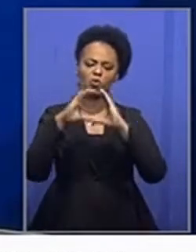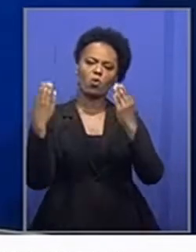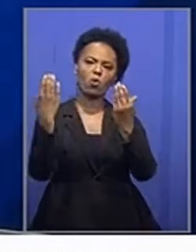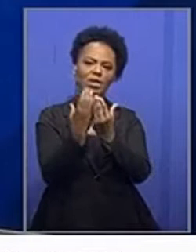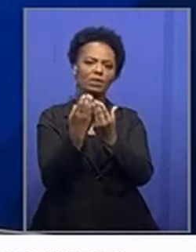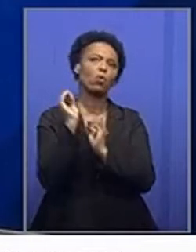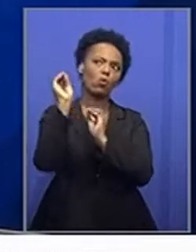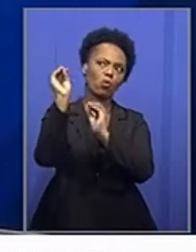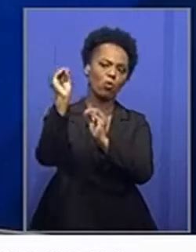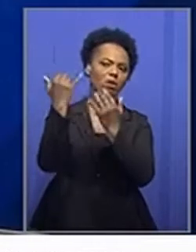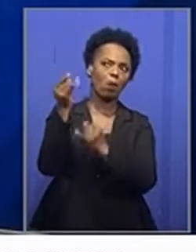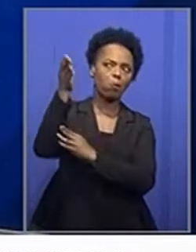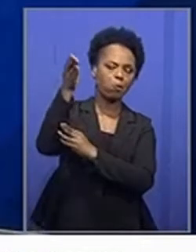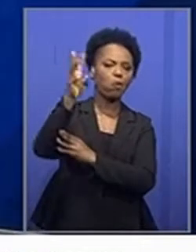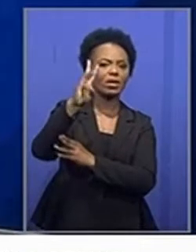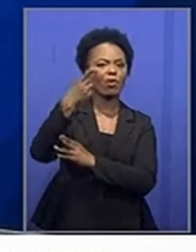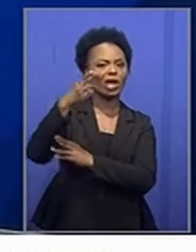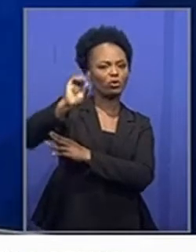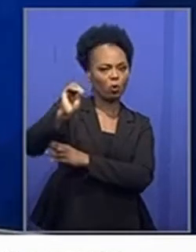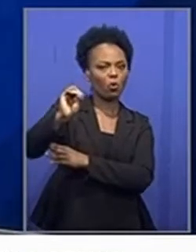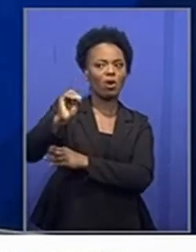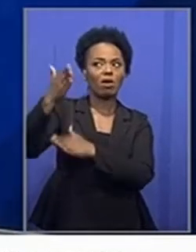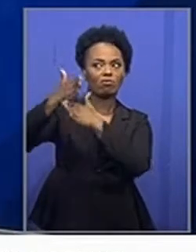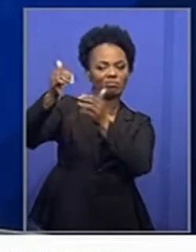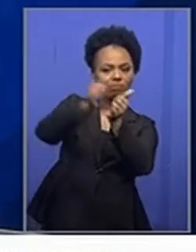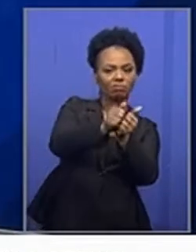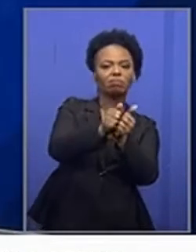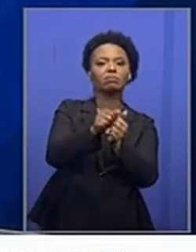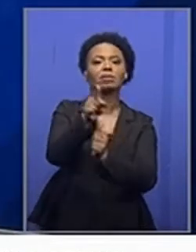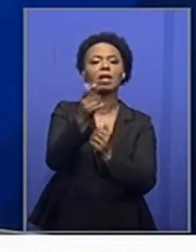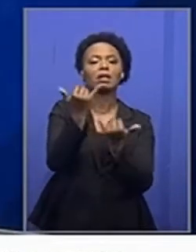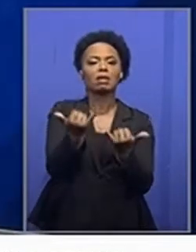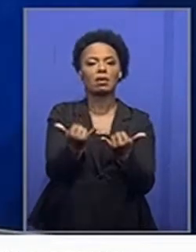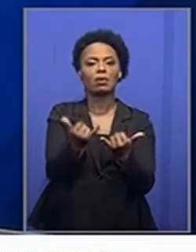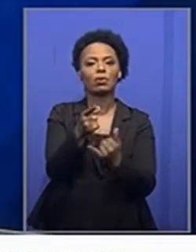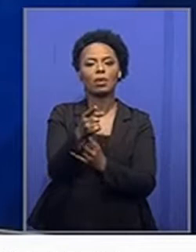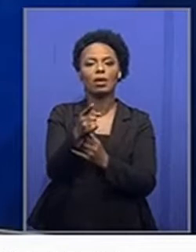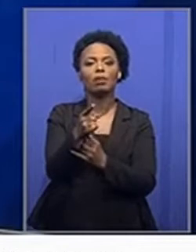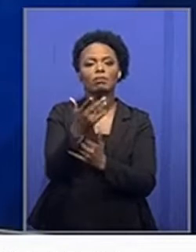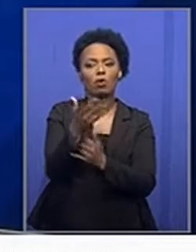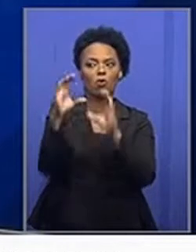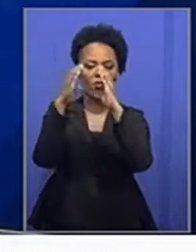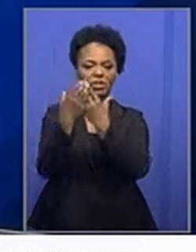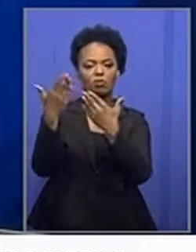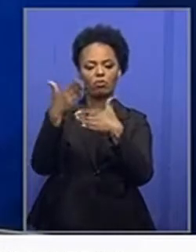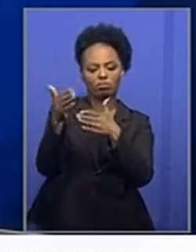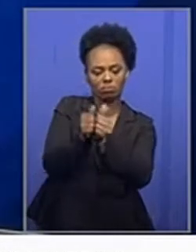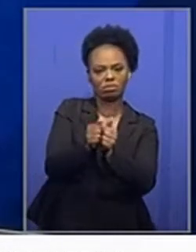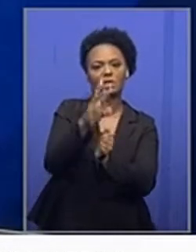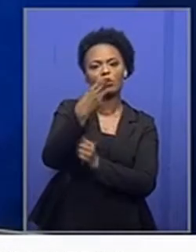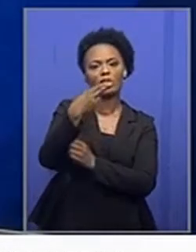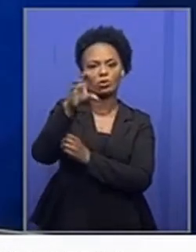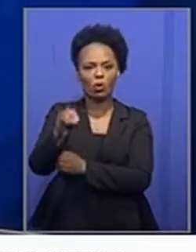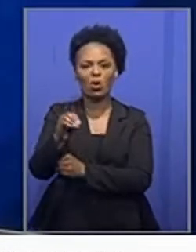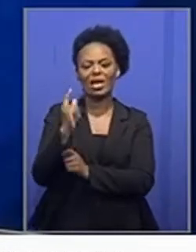Health Organization which is working with the World Health Organization the traditional